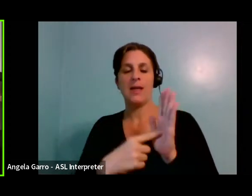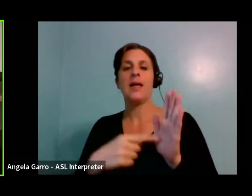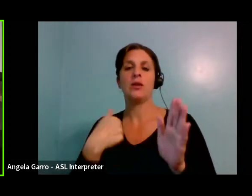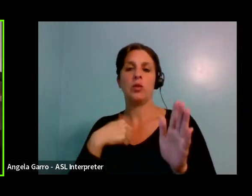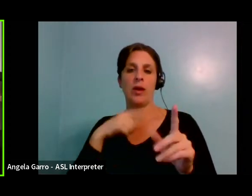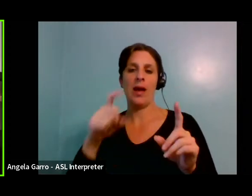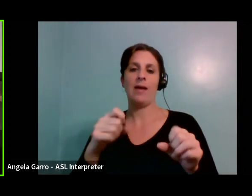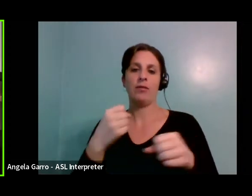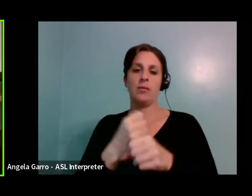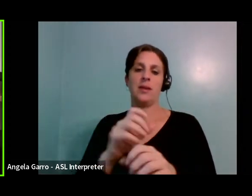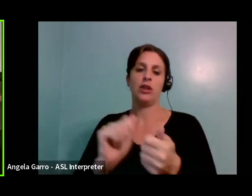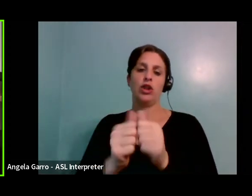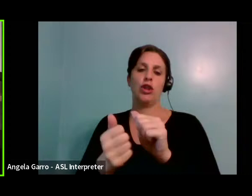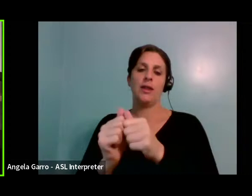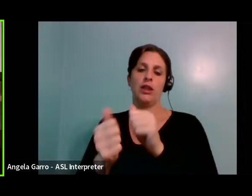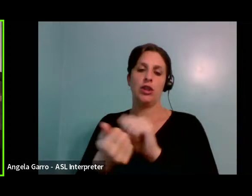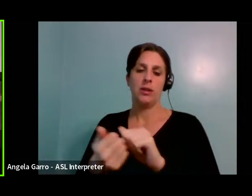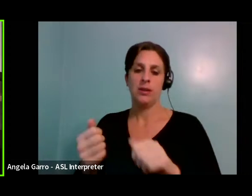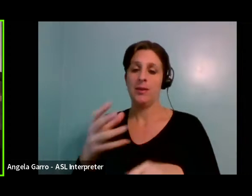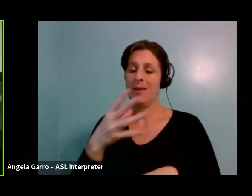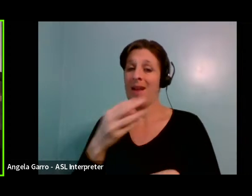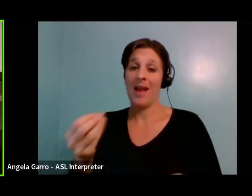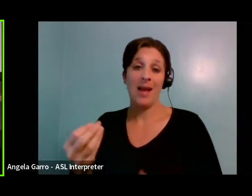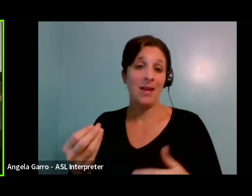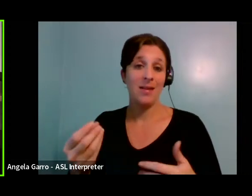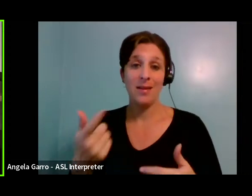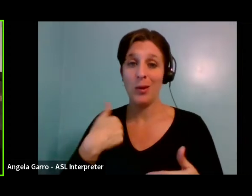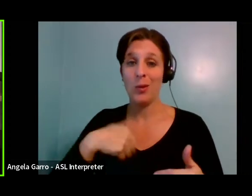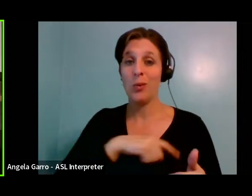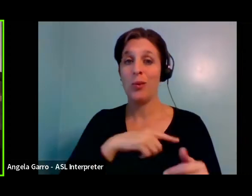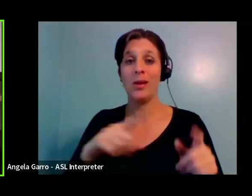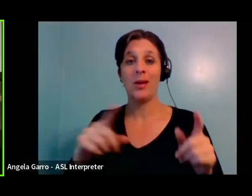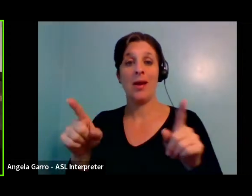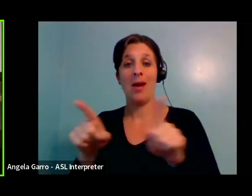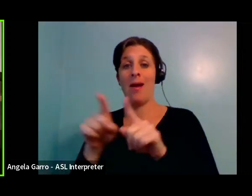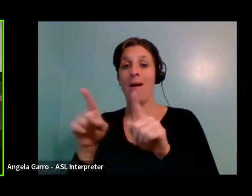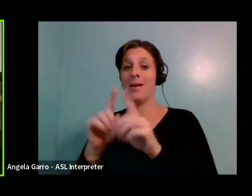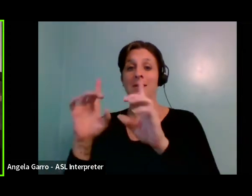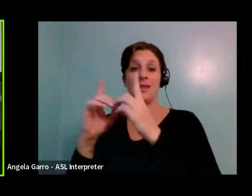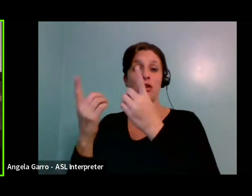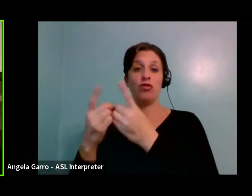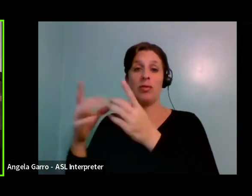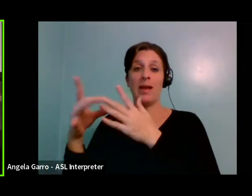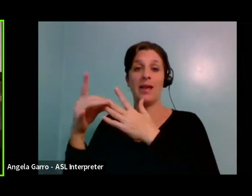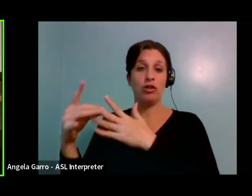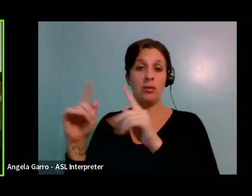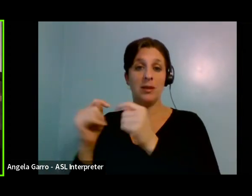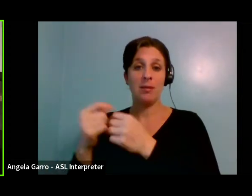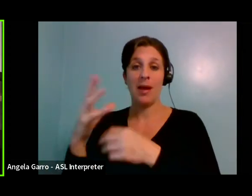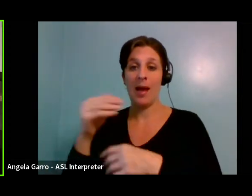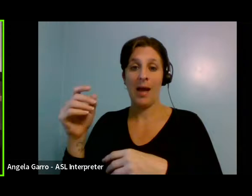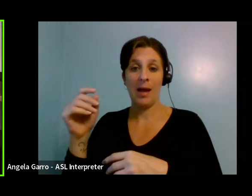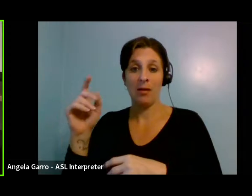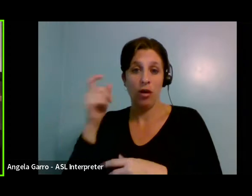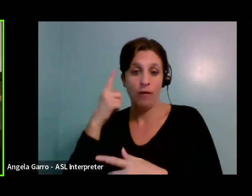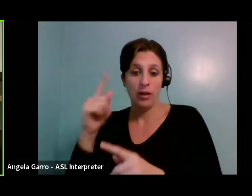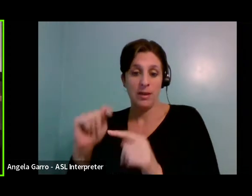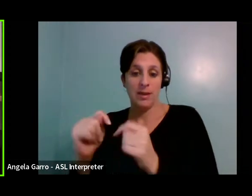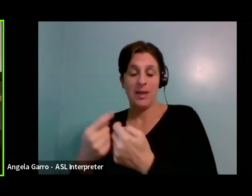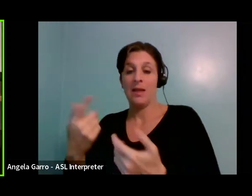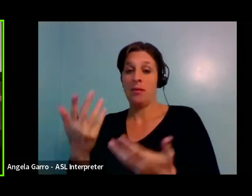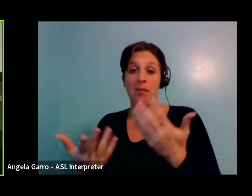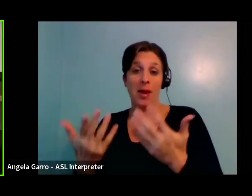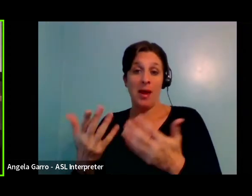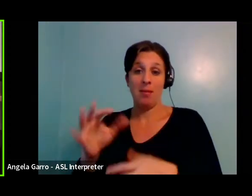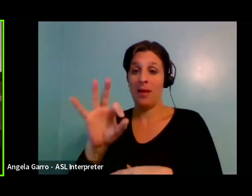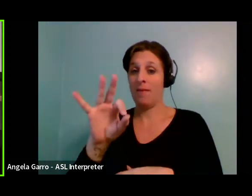changes. And we, as a district leadership team and a governance team, there might be a fiscal